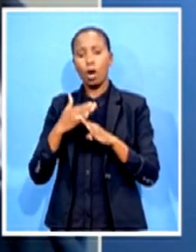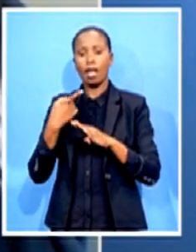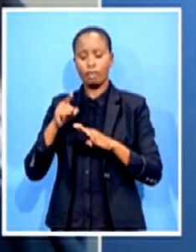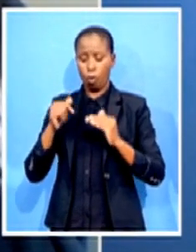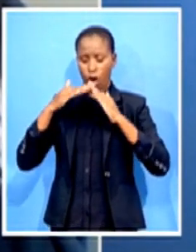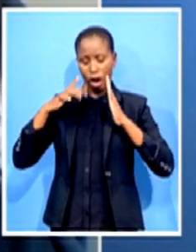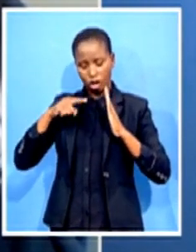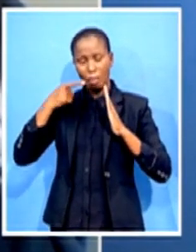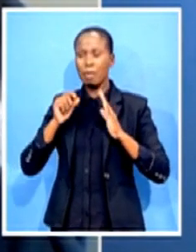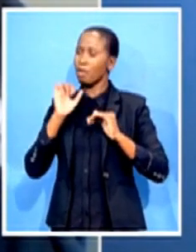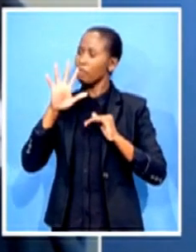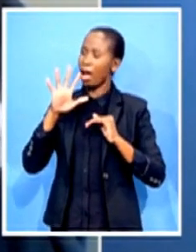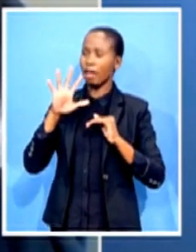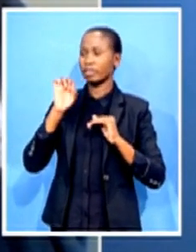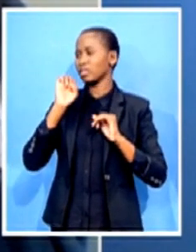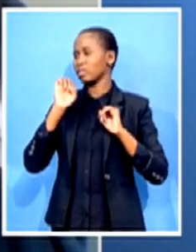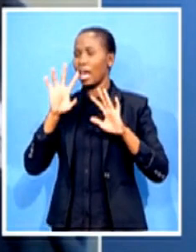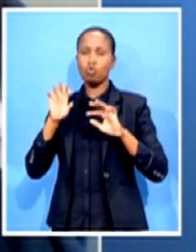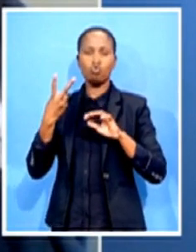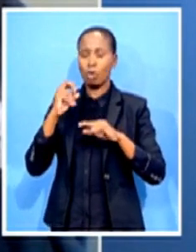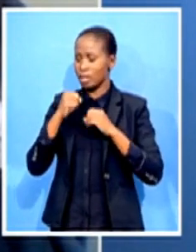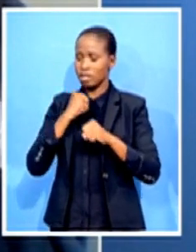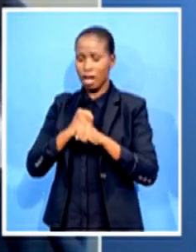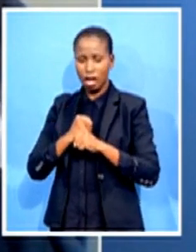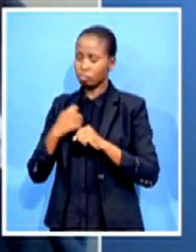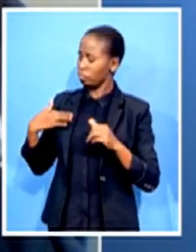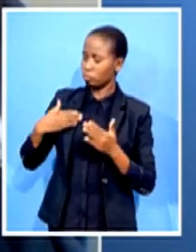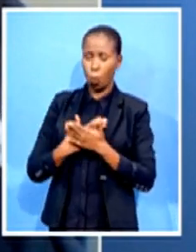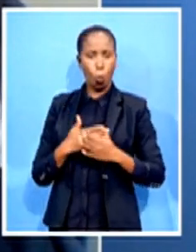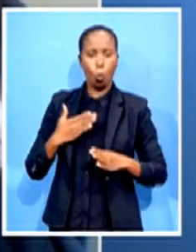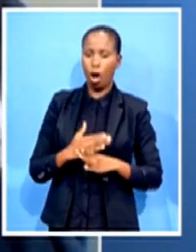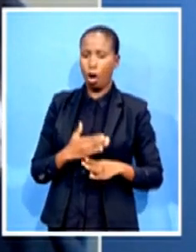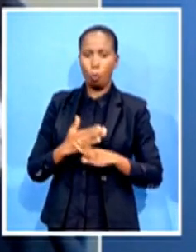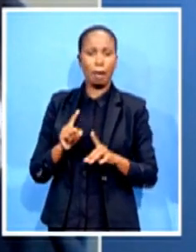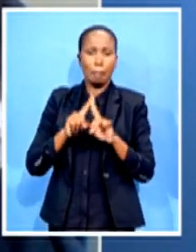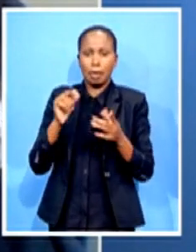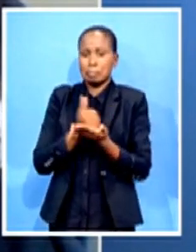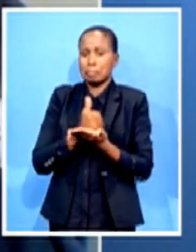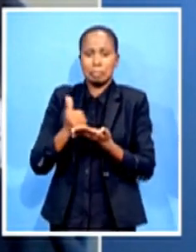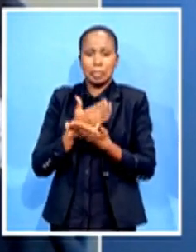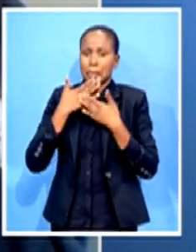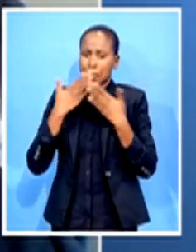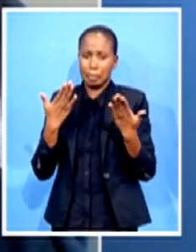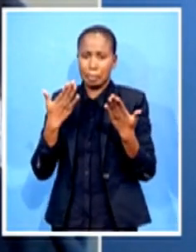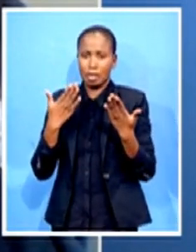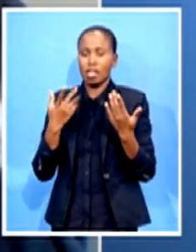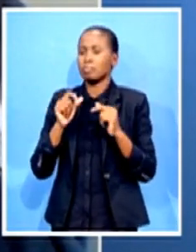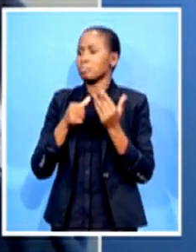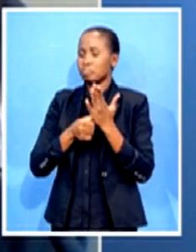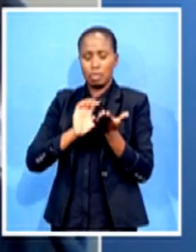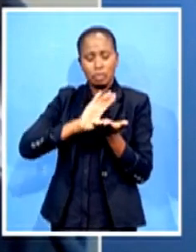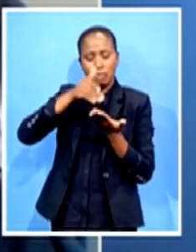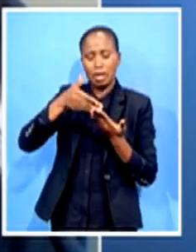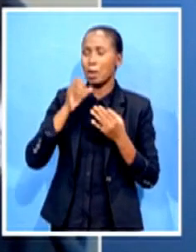has not been registered. There is no provident fund in place. There is nothing. There is no fallback or any